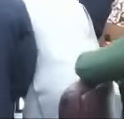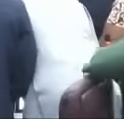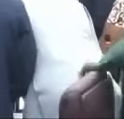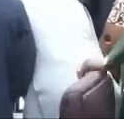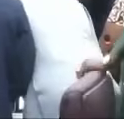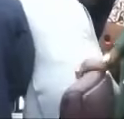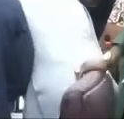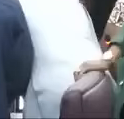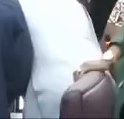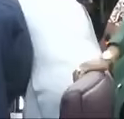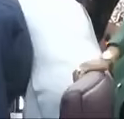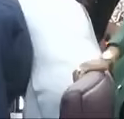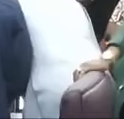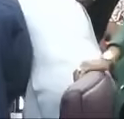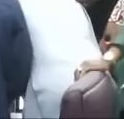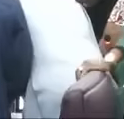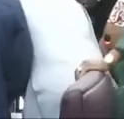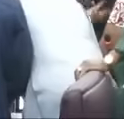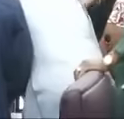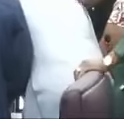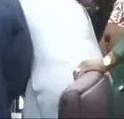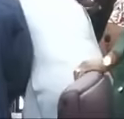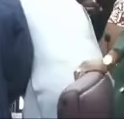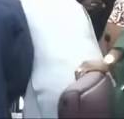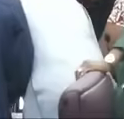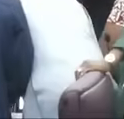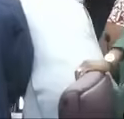sum of